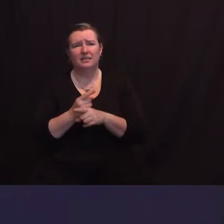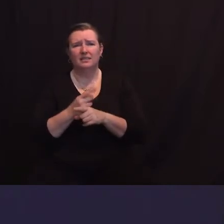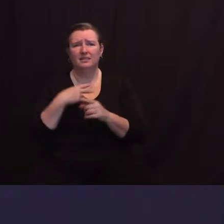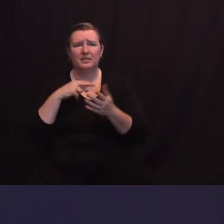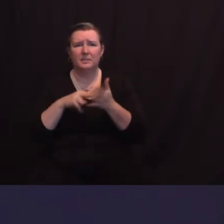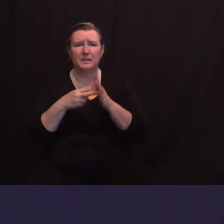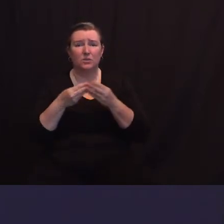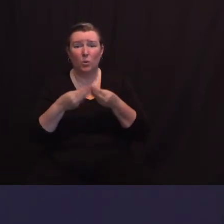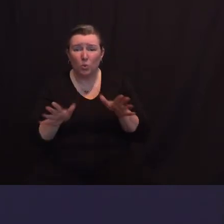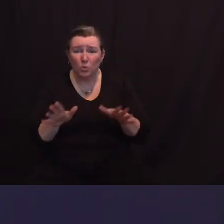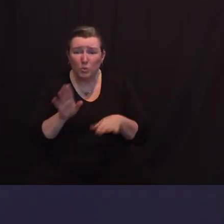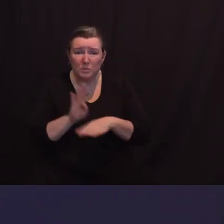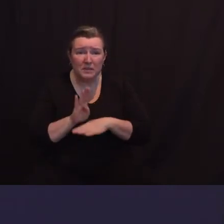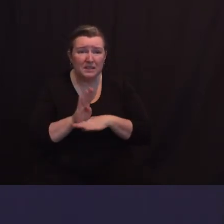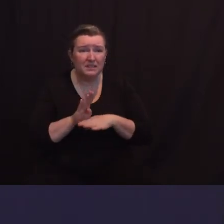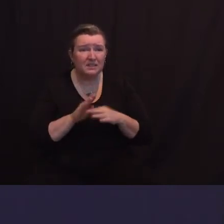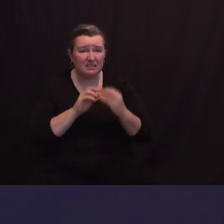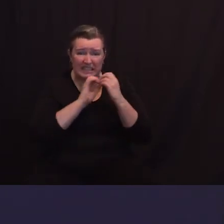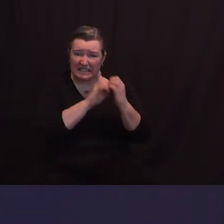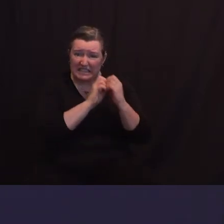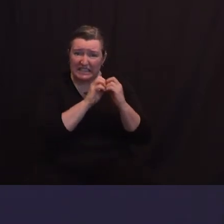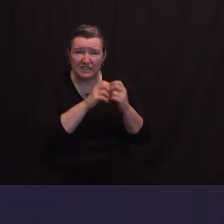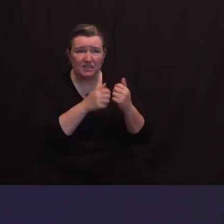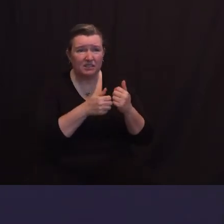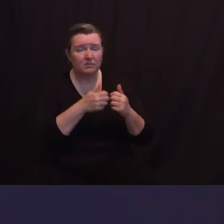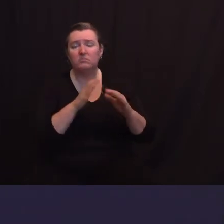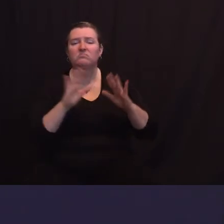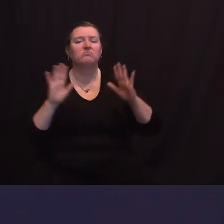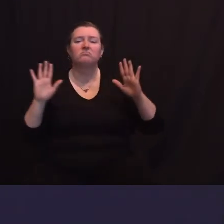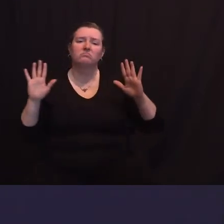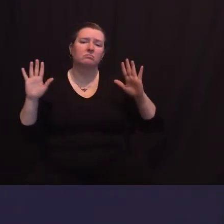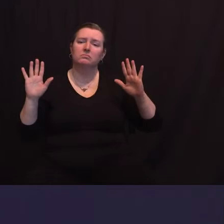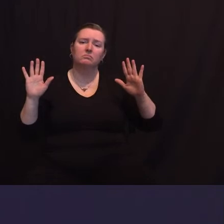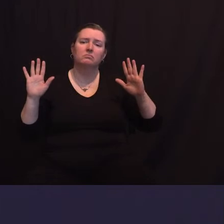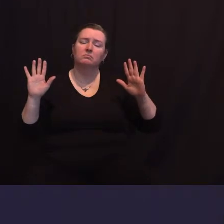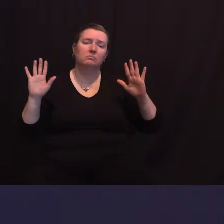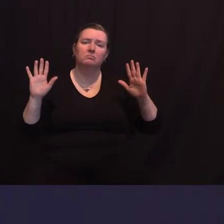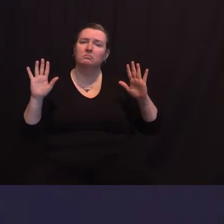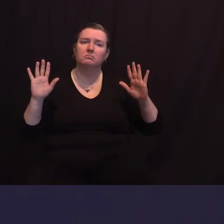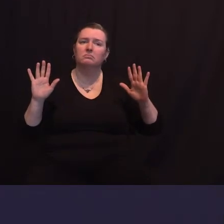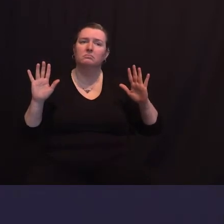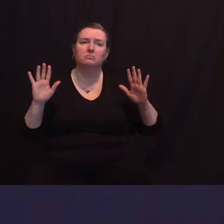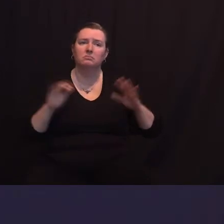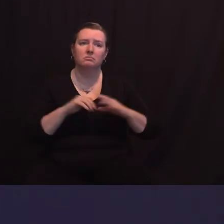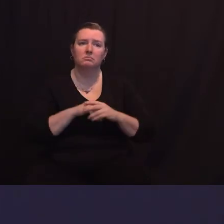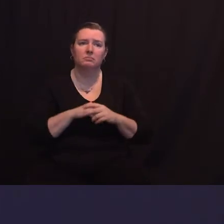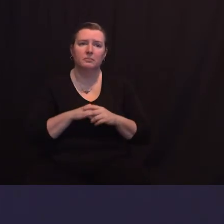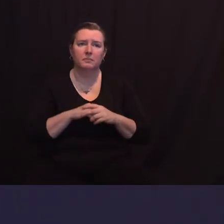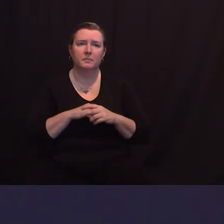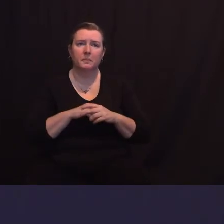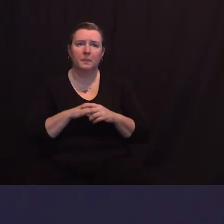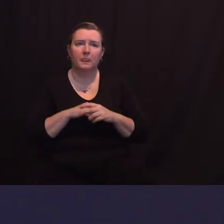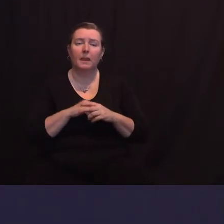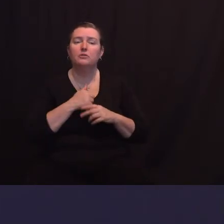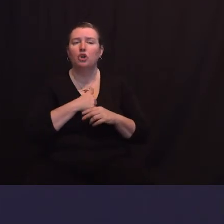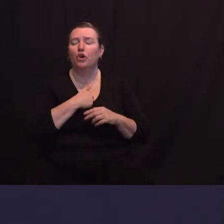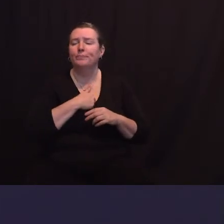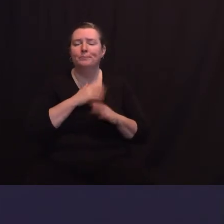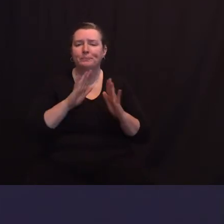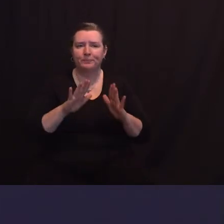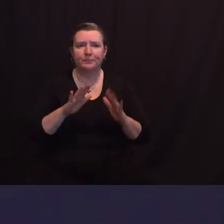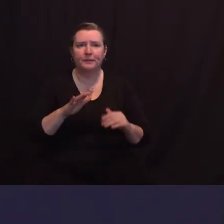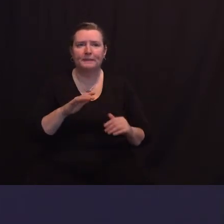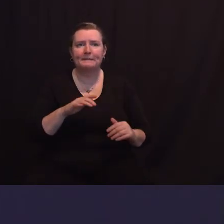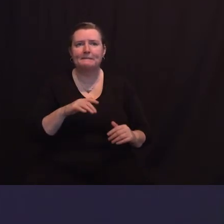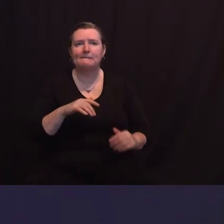confrontation. That's the last thing we need right now. Jared, having said that, I feel like Khrushchev pounding the table with my shoe here, so over to you. To reemphasize, we